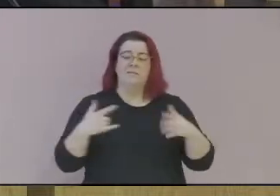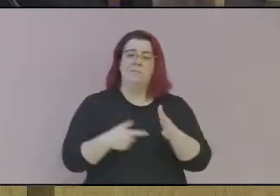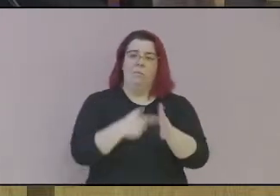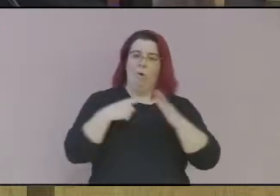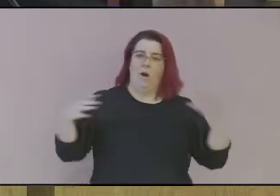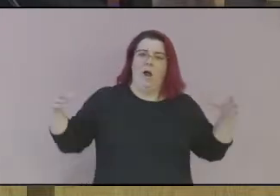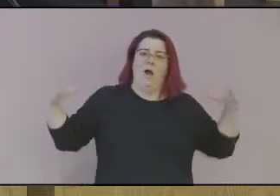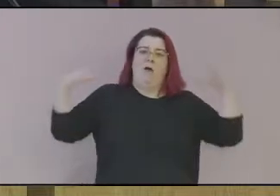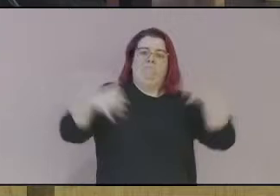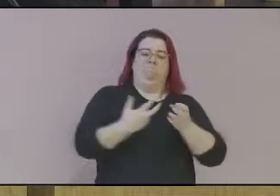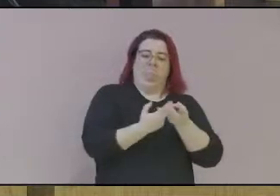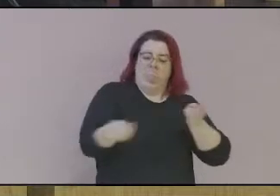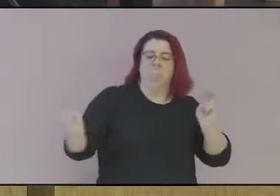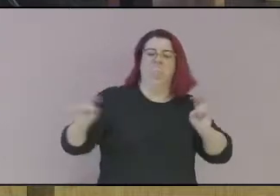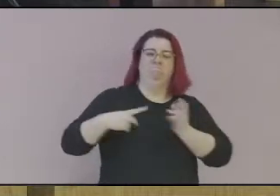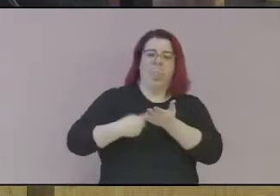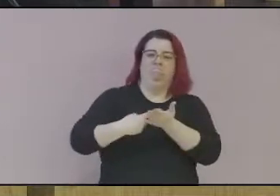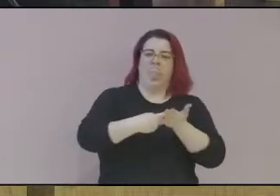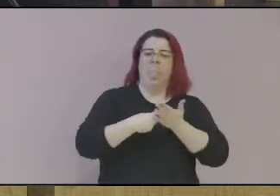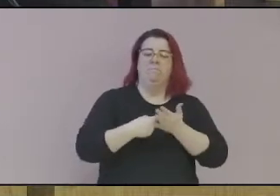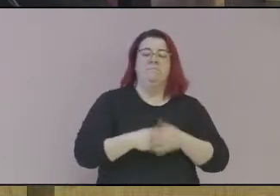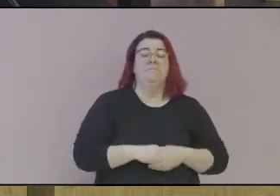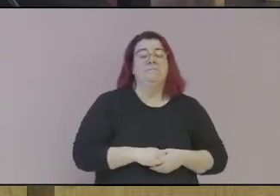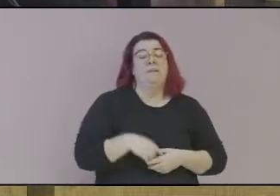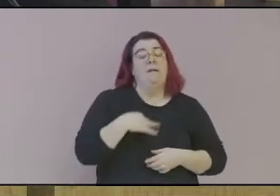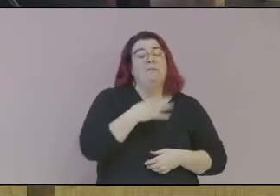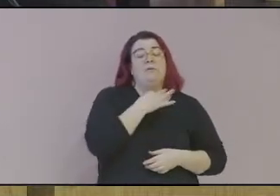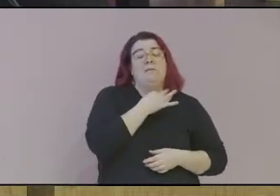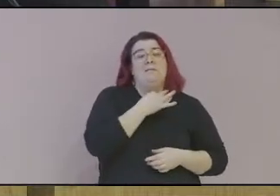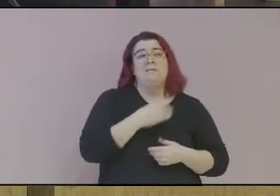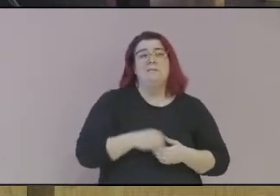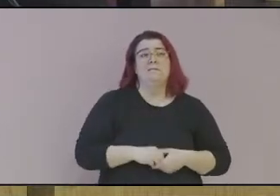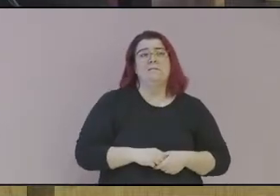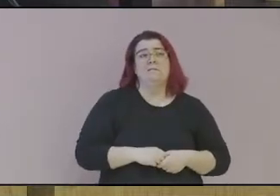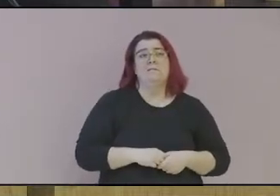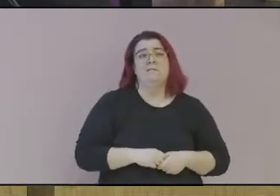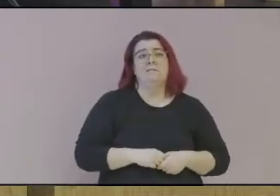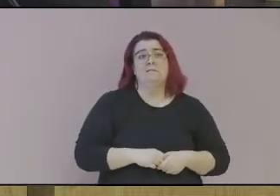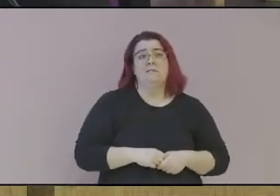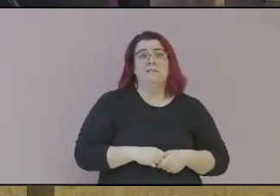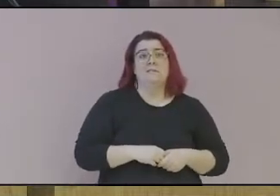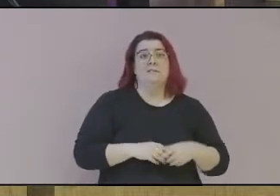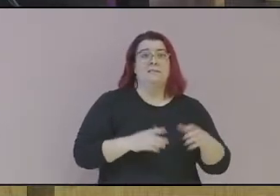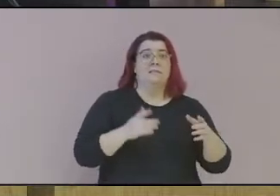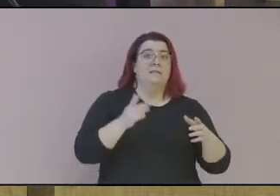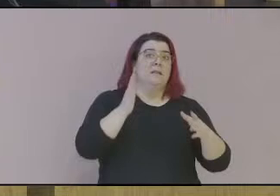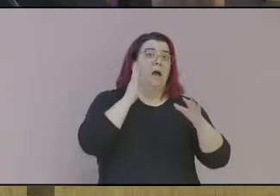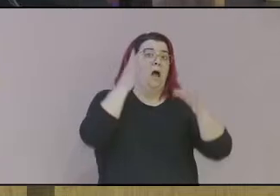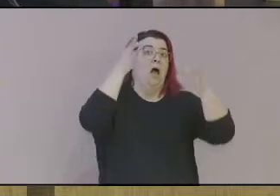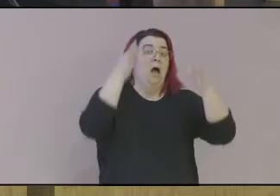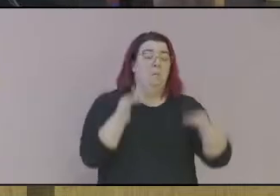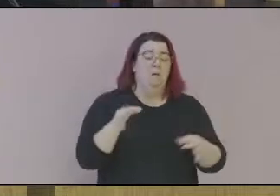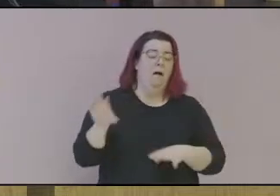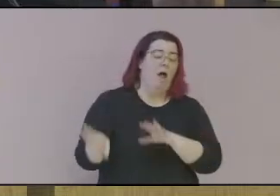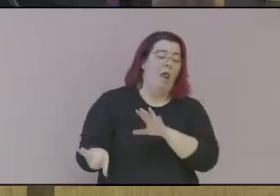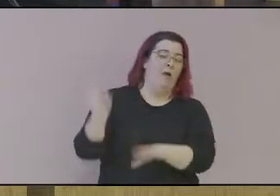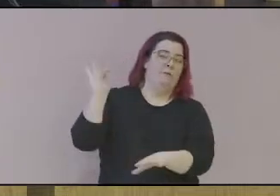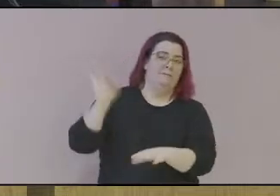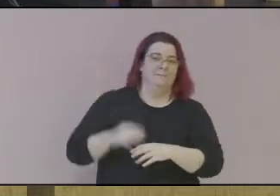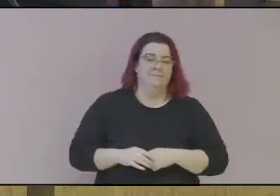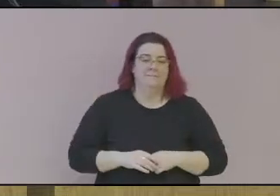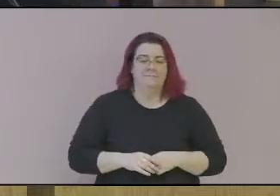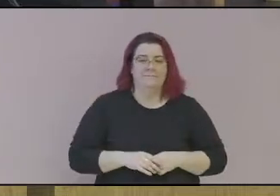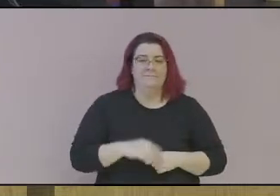And yeah, I'd be curious to see if the result is random lottery. That only solves the problem